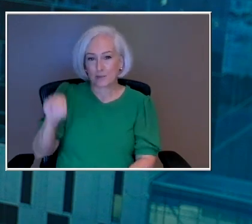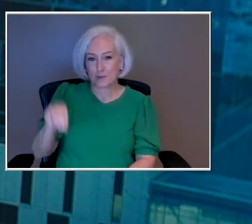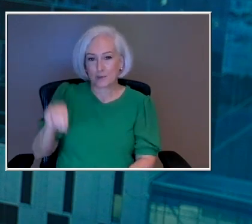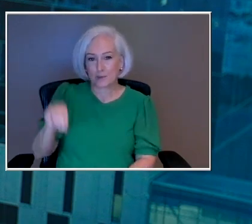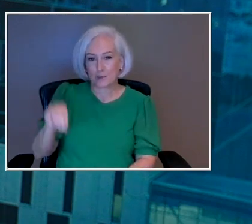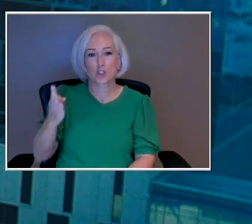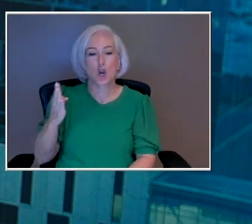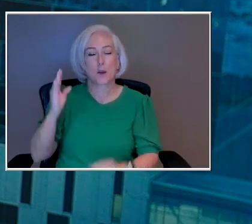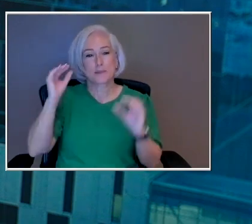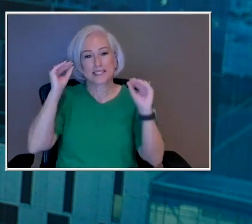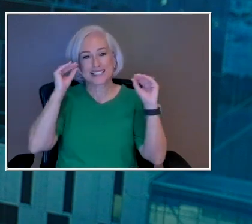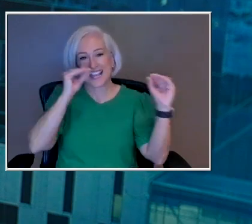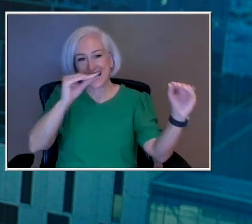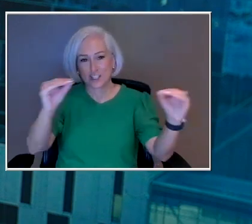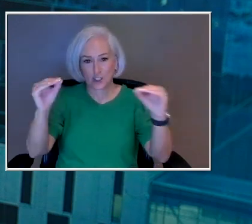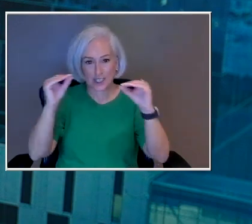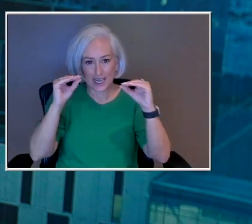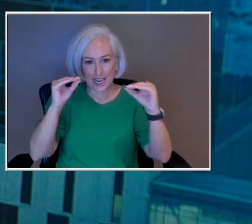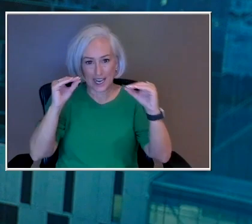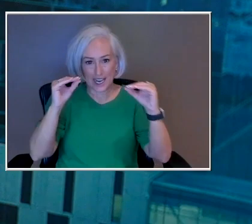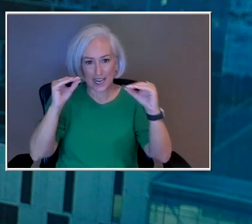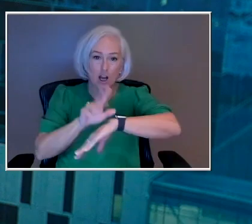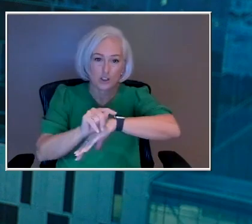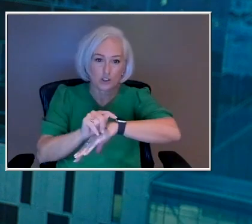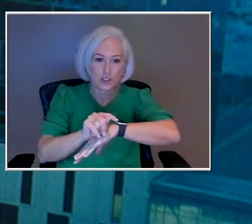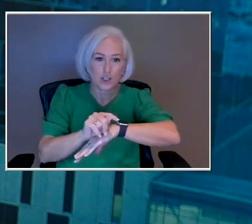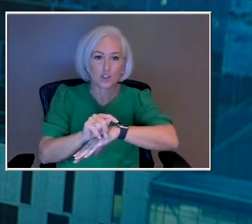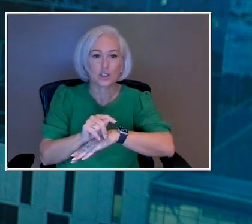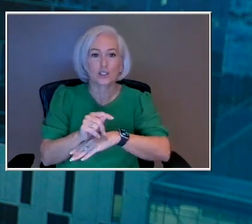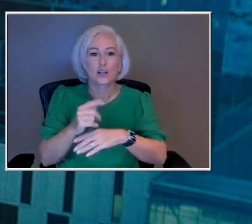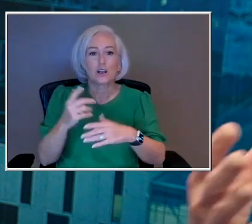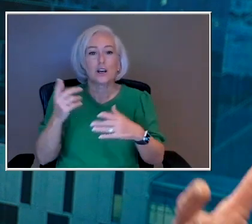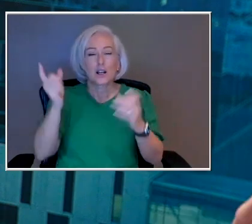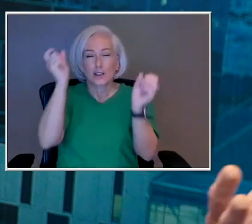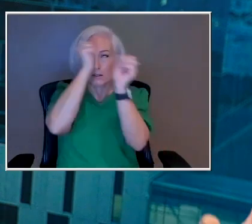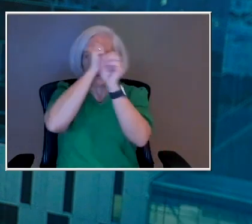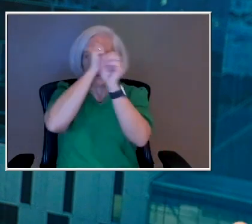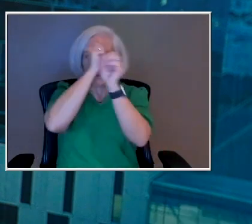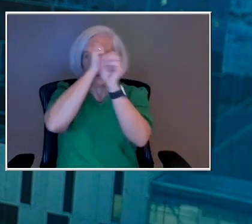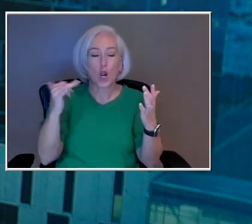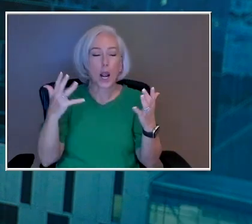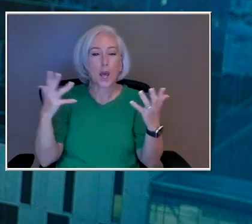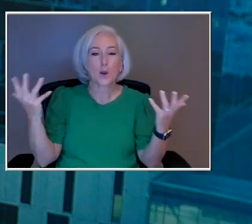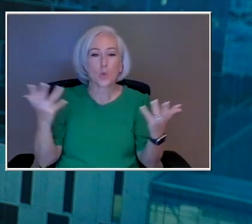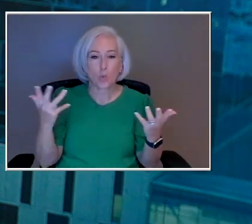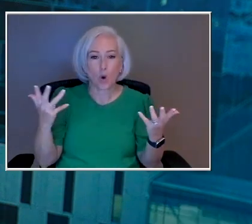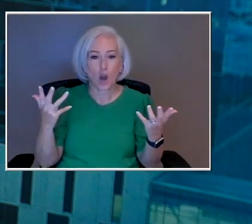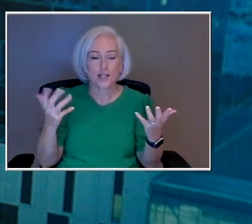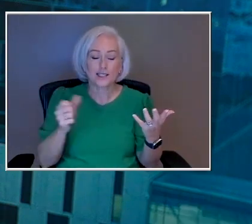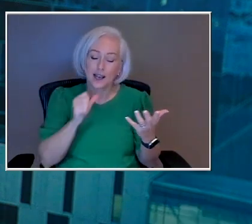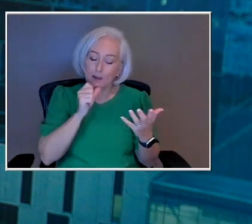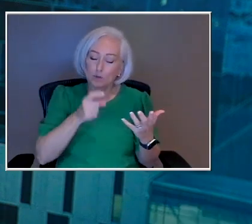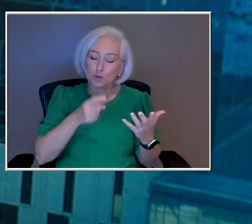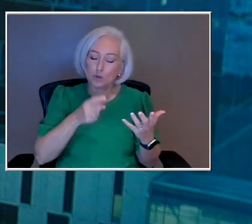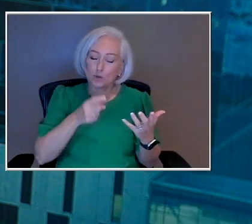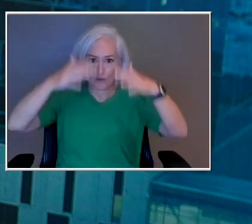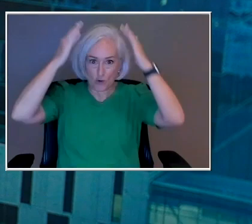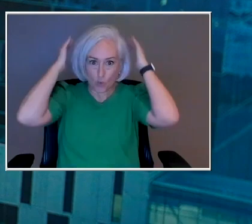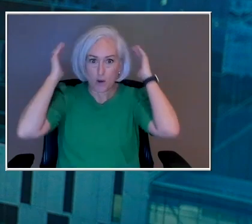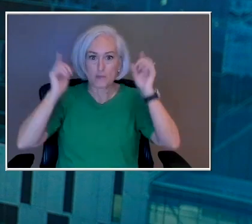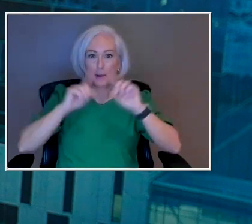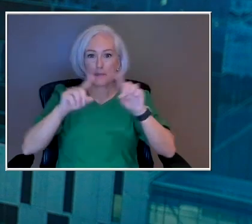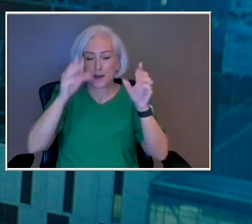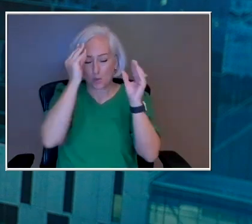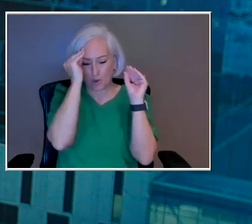is this process going to look like? So it's an overwhelming consult, I'm sure, but I try to educate as much as possible to let them know that we want